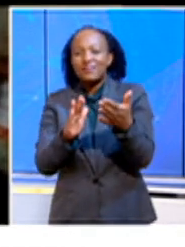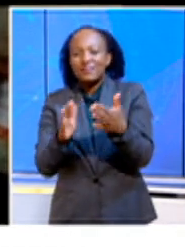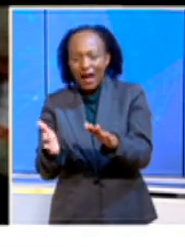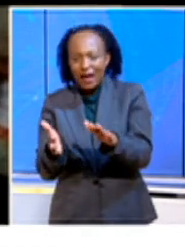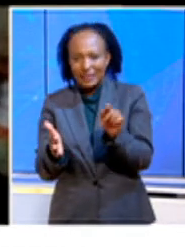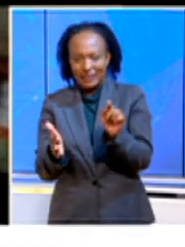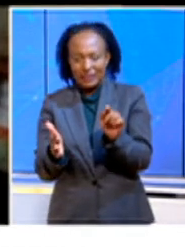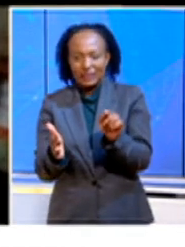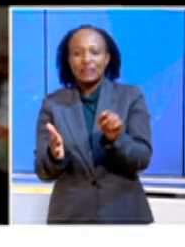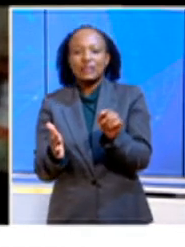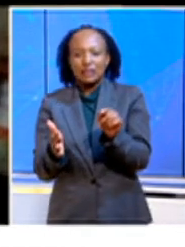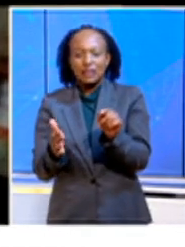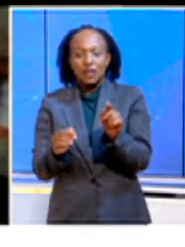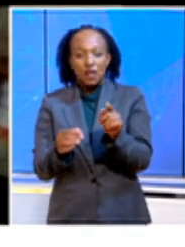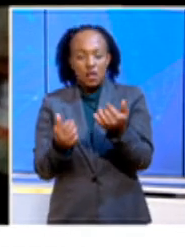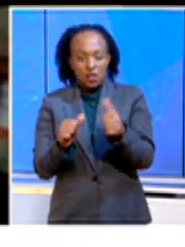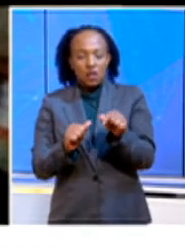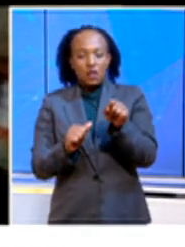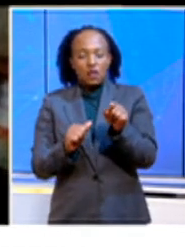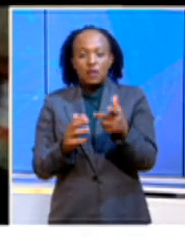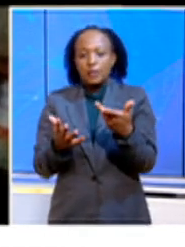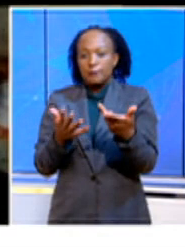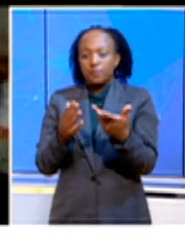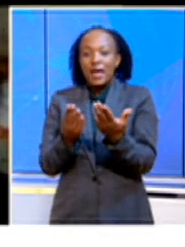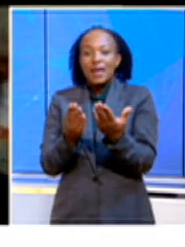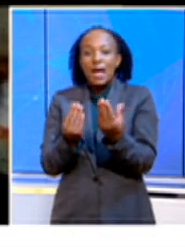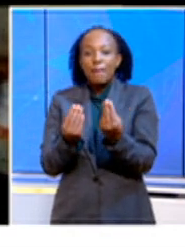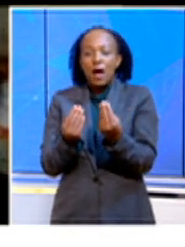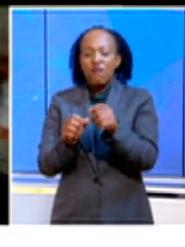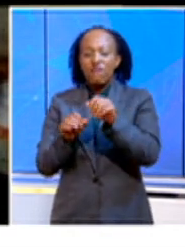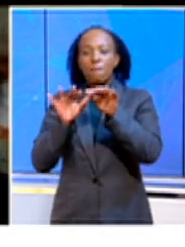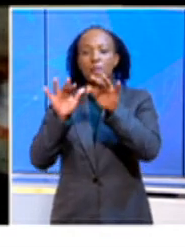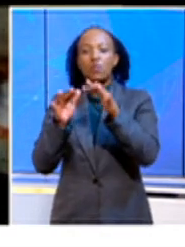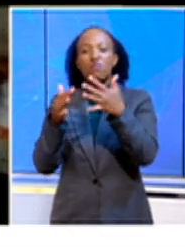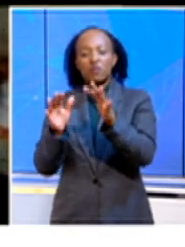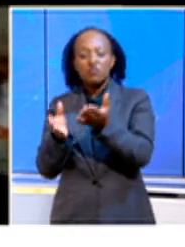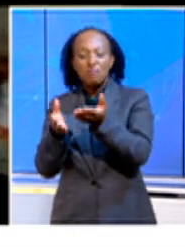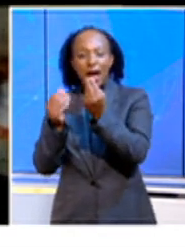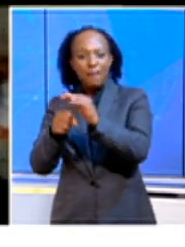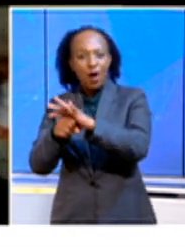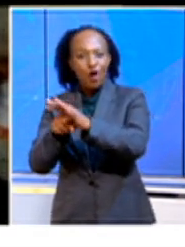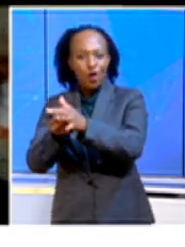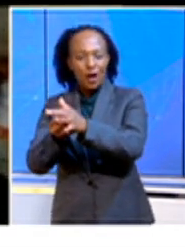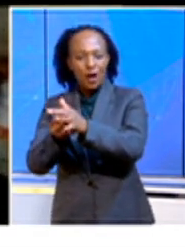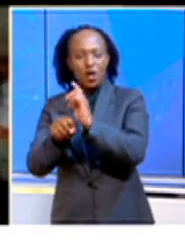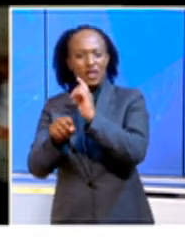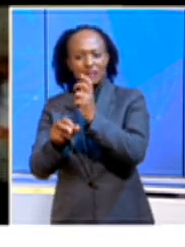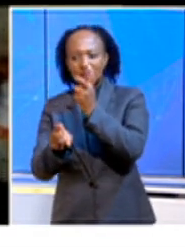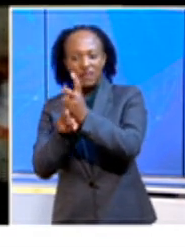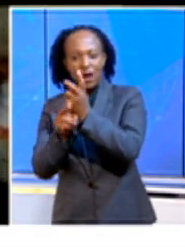extrapolation of the number of infected people is difficult to